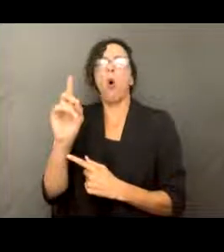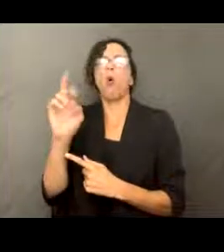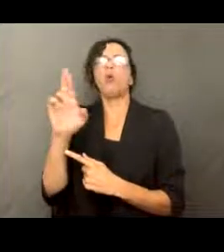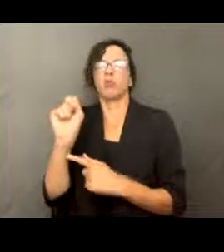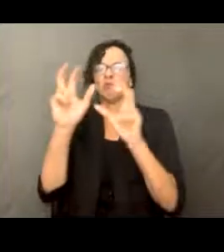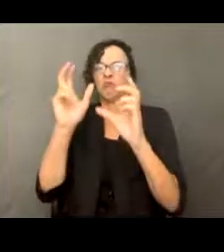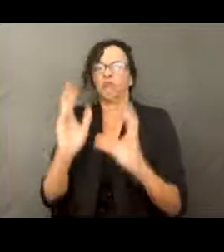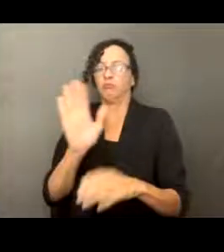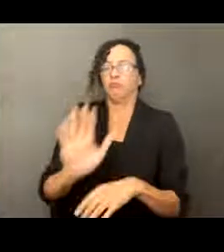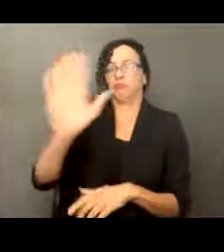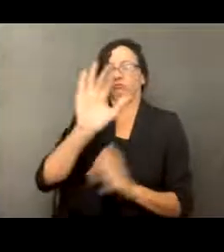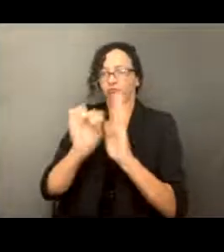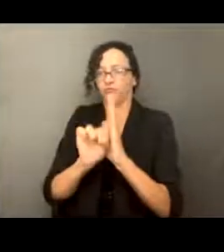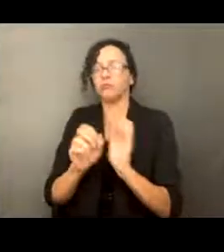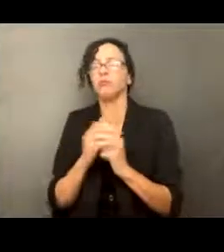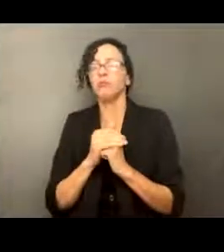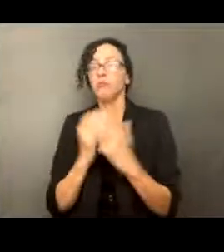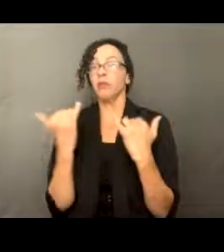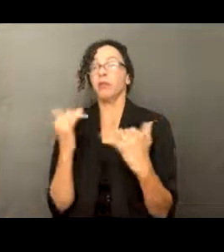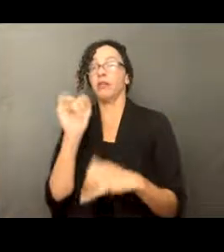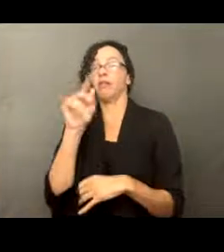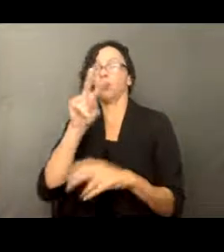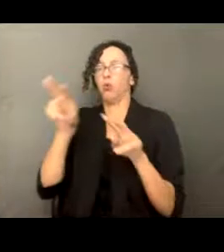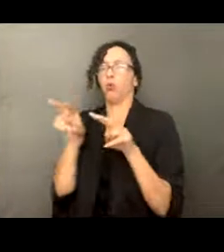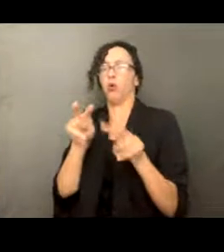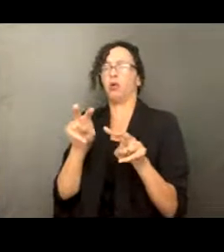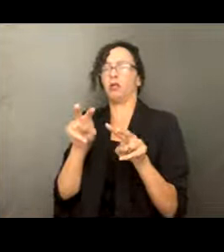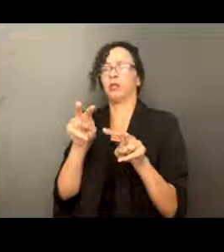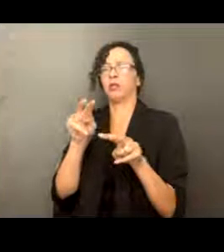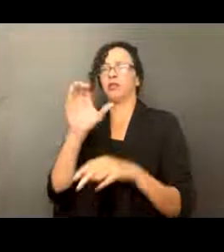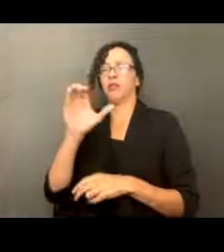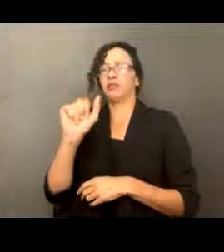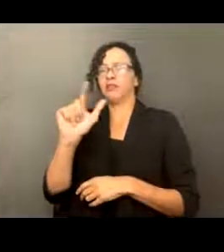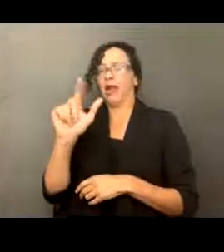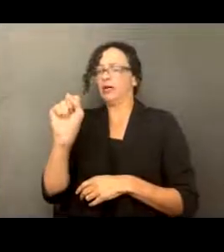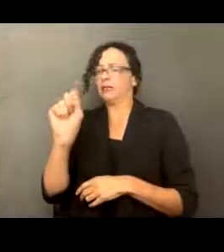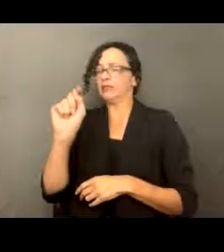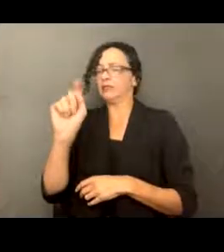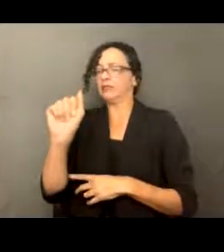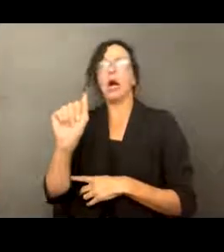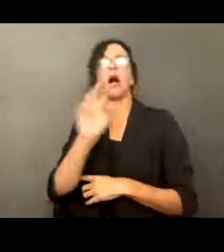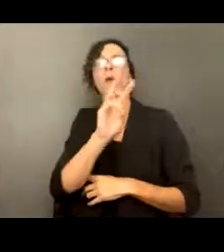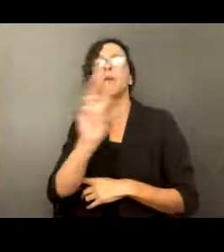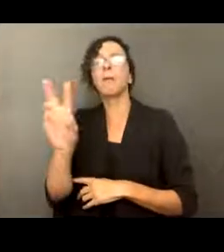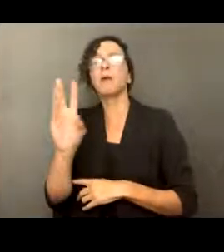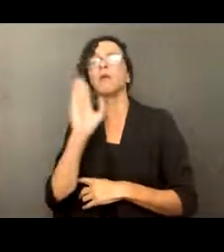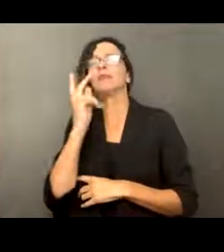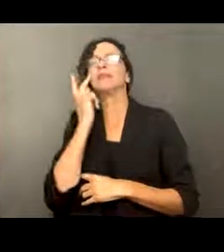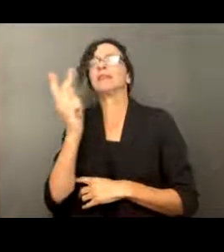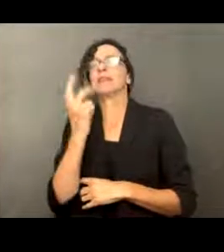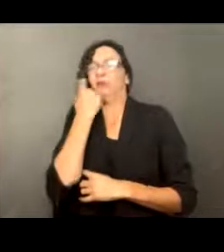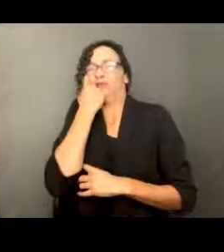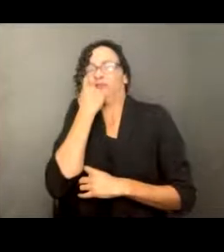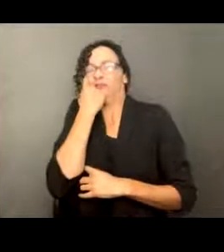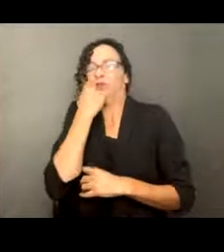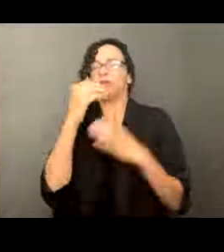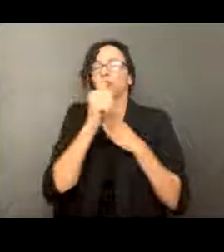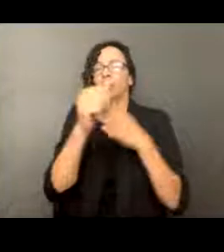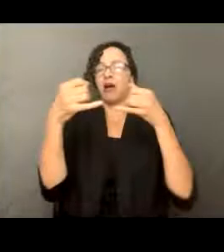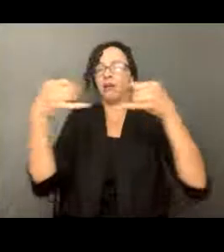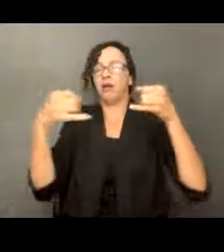to the CalSTA webpage, you will see the latest guidelines, and you will also see a call